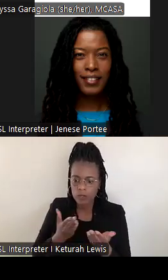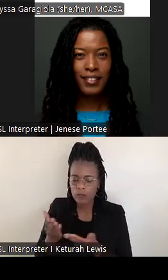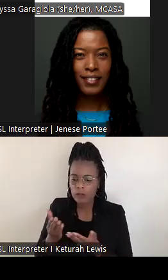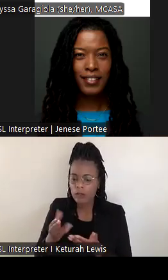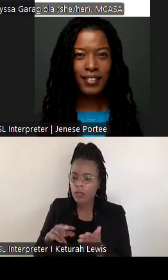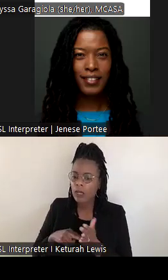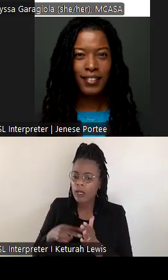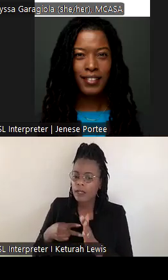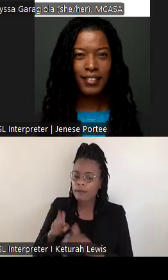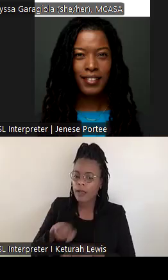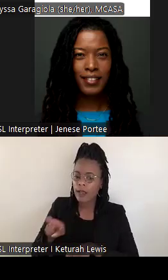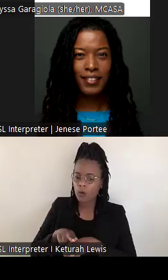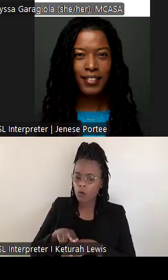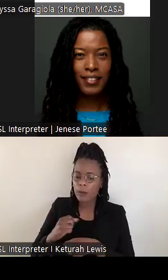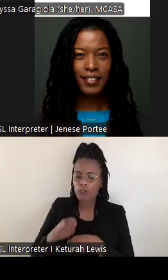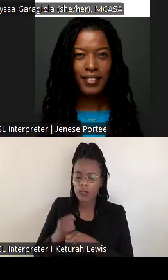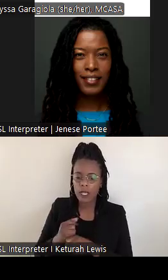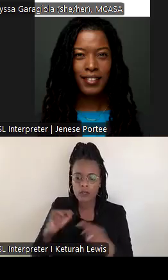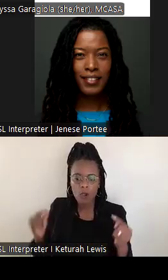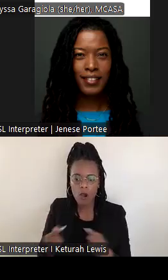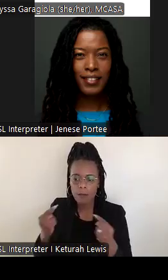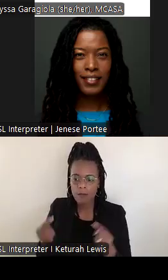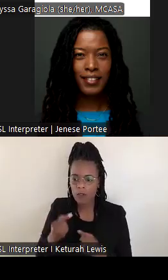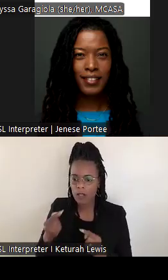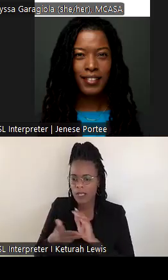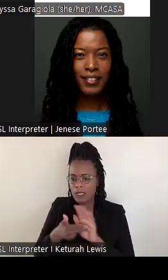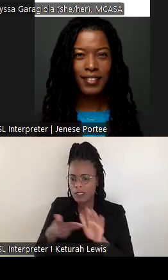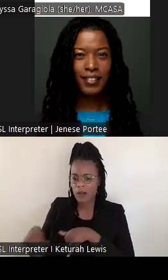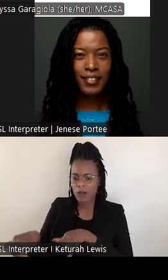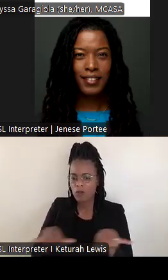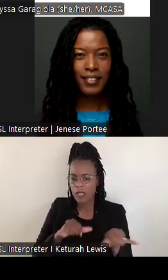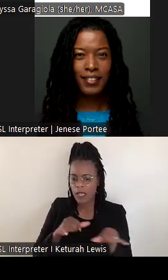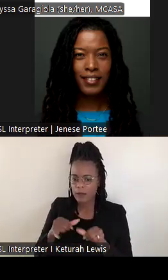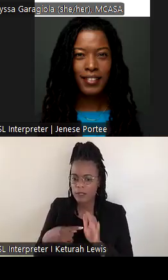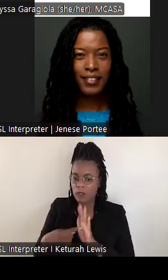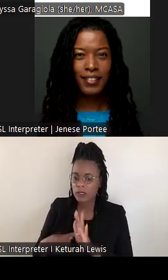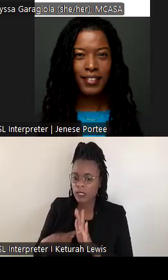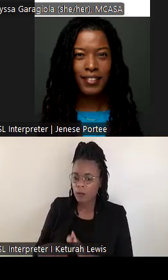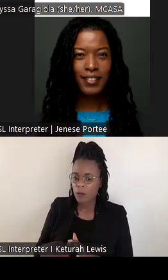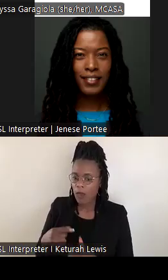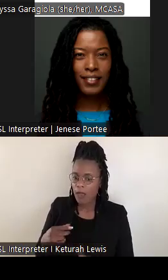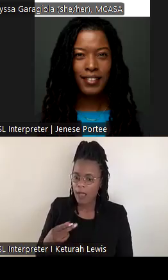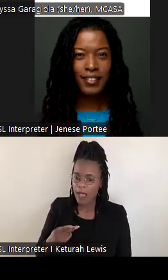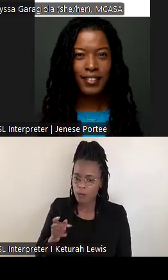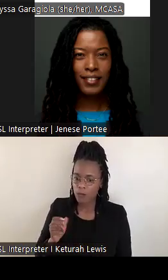women, or the invisibility or the erasure of LGBTQ survivors and their